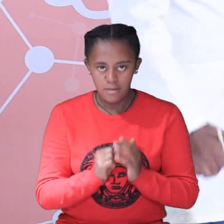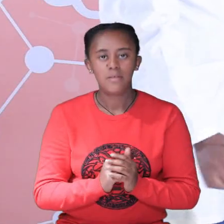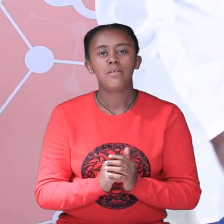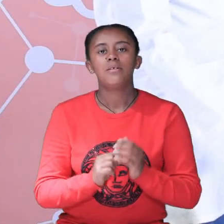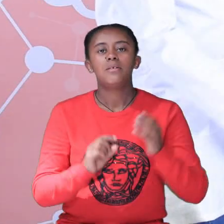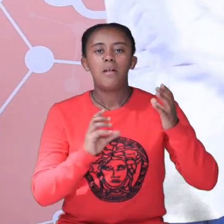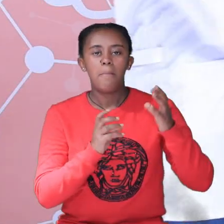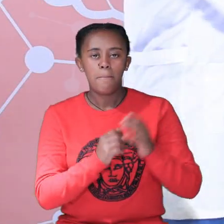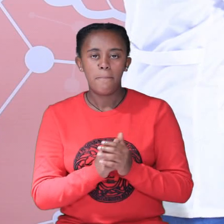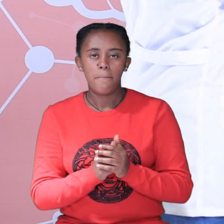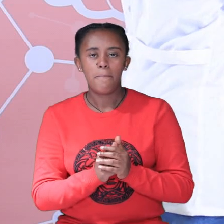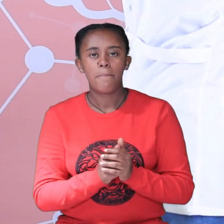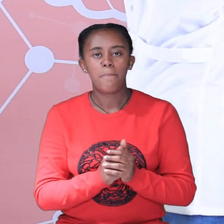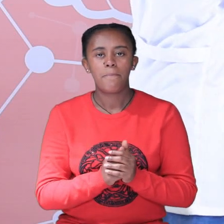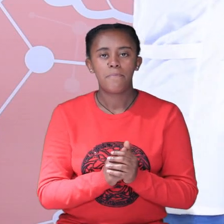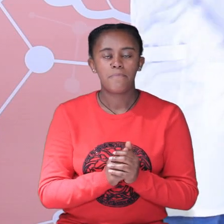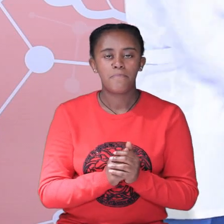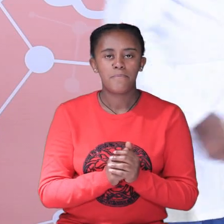lamp, match,